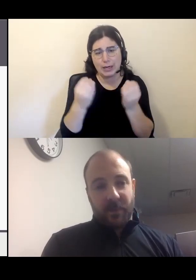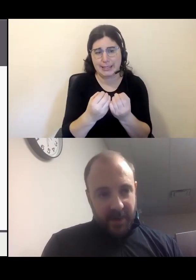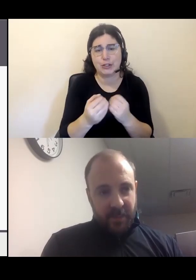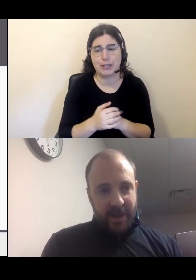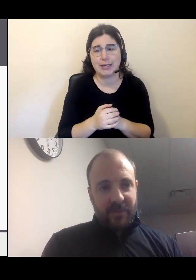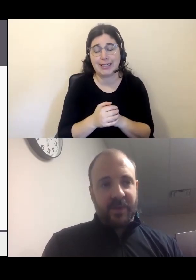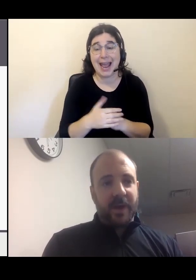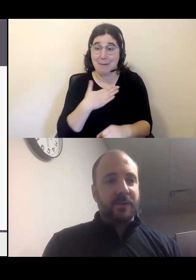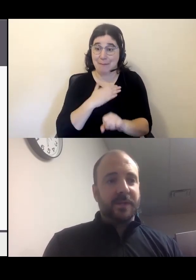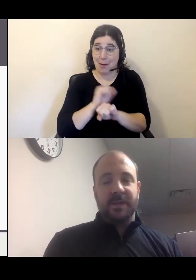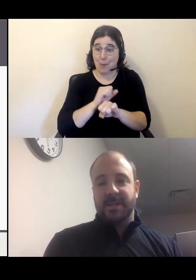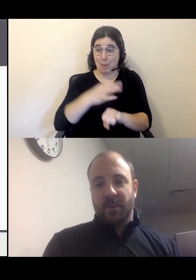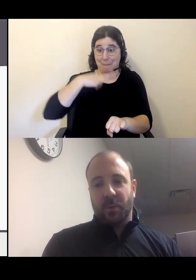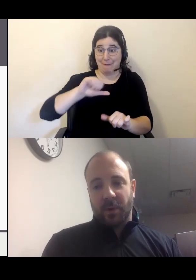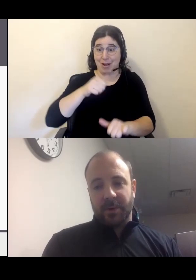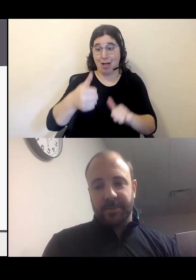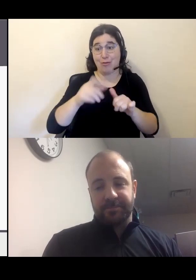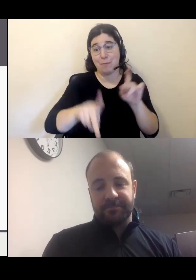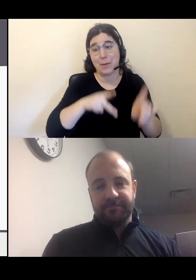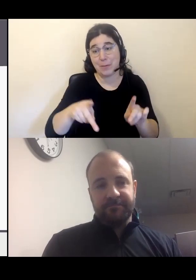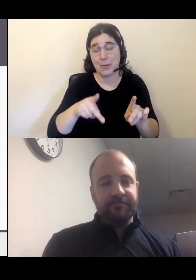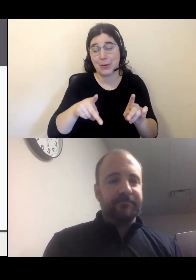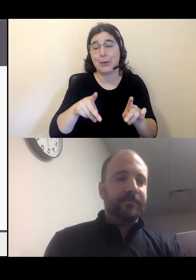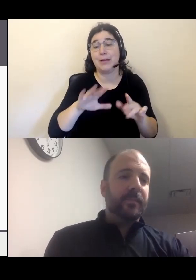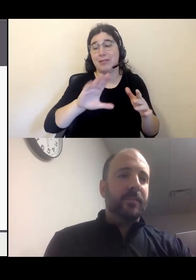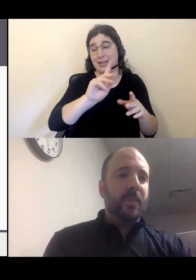some direct benefit to others in the disabled world.